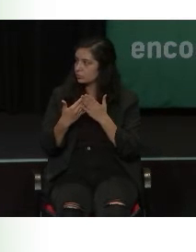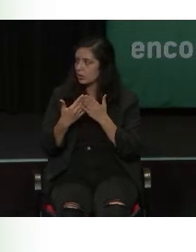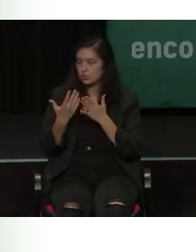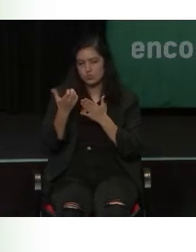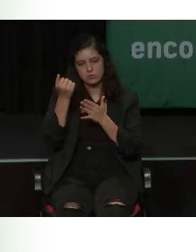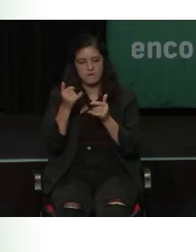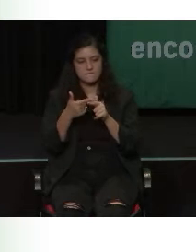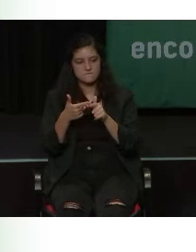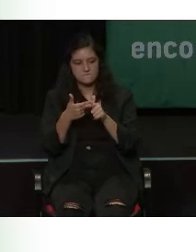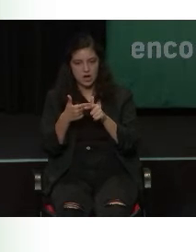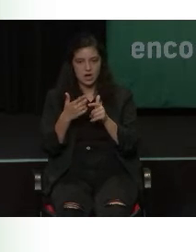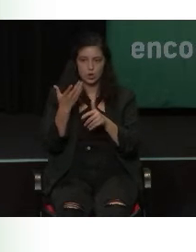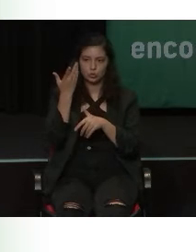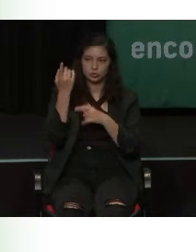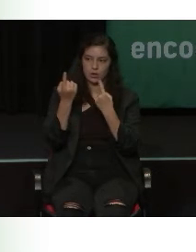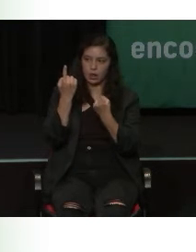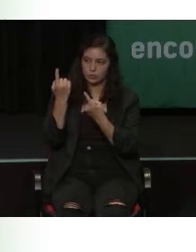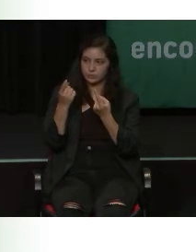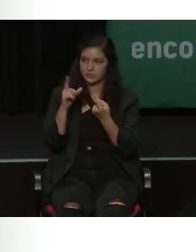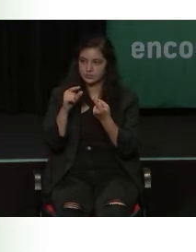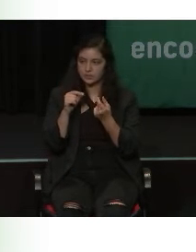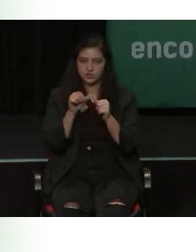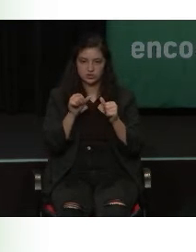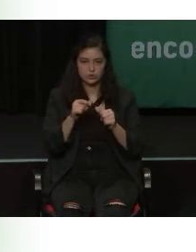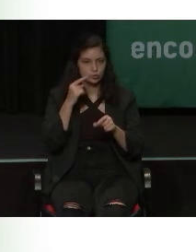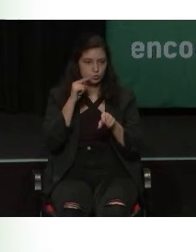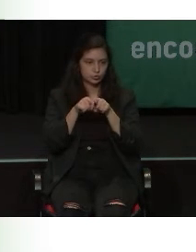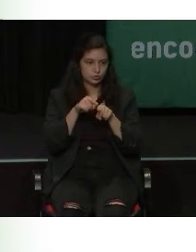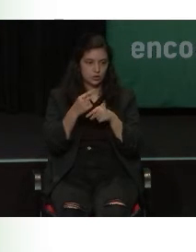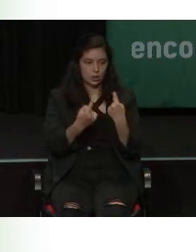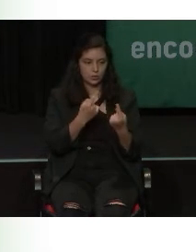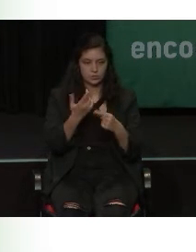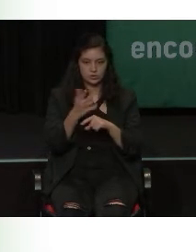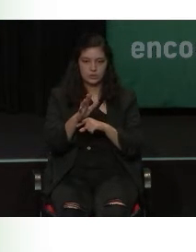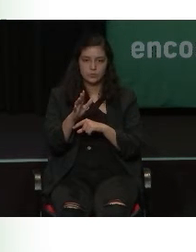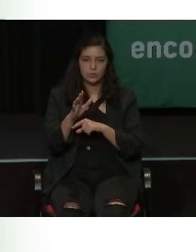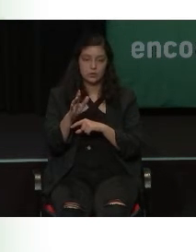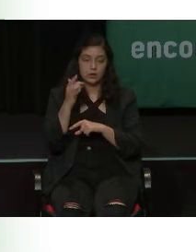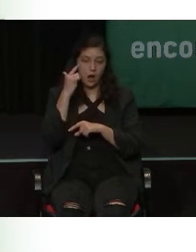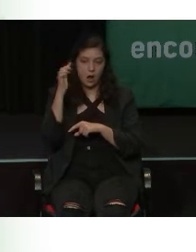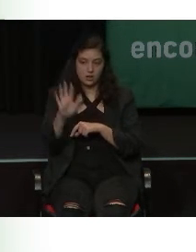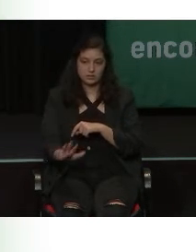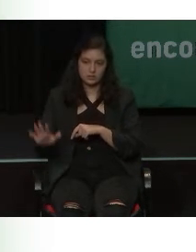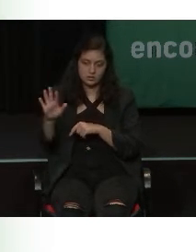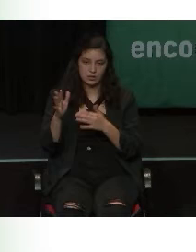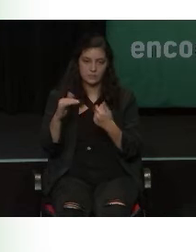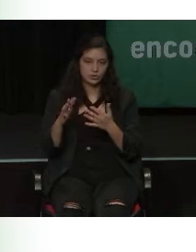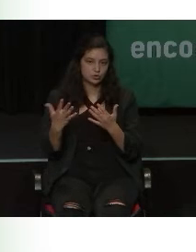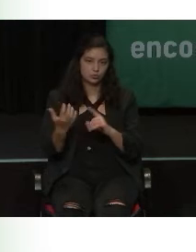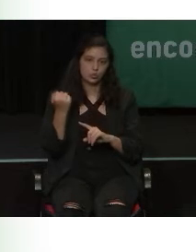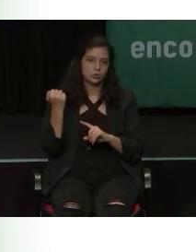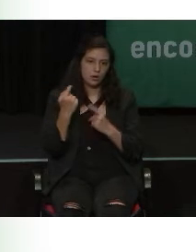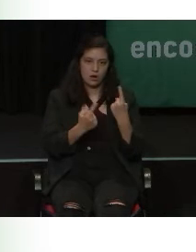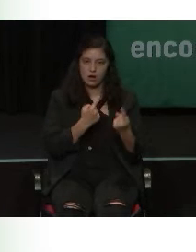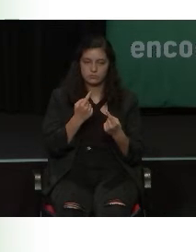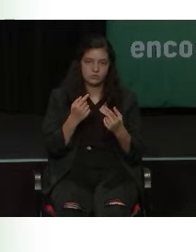sucesso which interessante were em certas culturas successful e in certos certain sistemas cultures políticos, and em particular political na Ásia, systems, mas que não tiveram particularly Asia, sucesso but